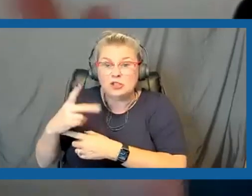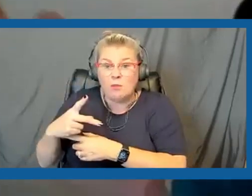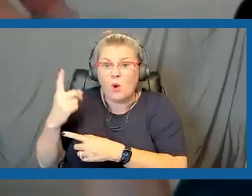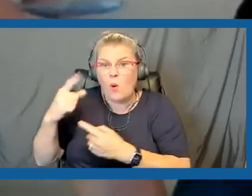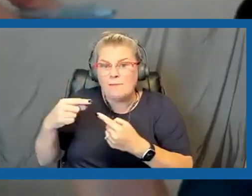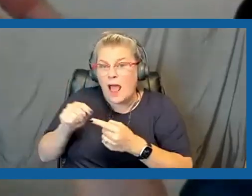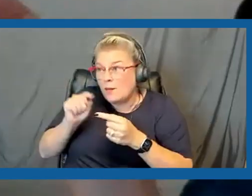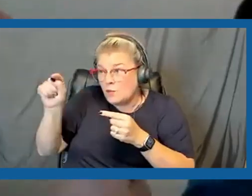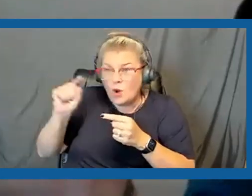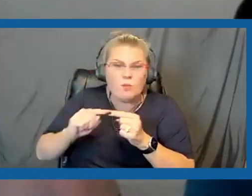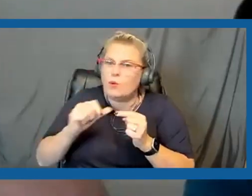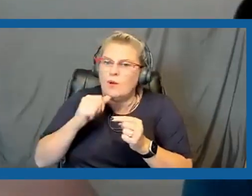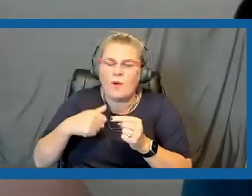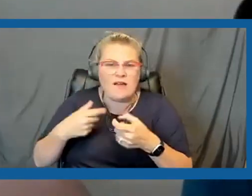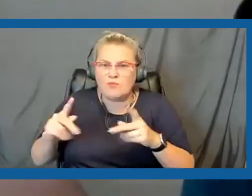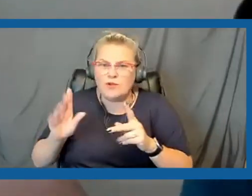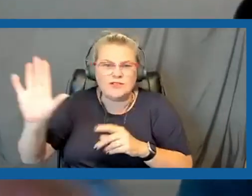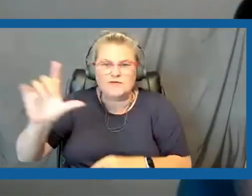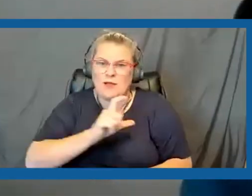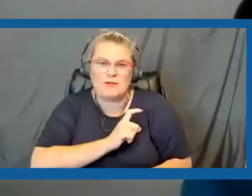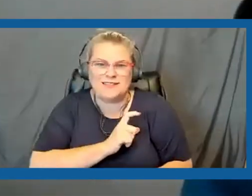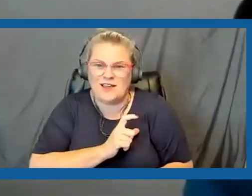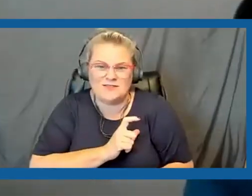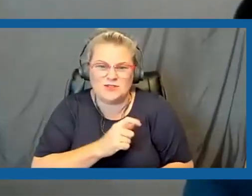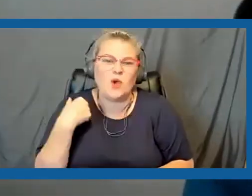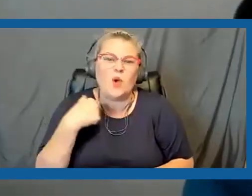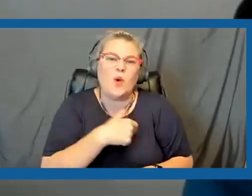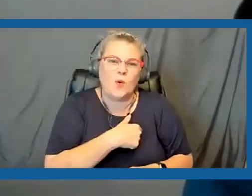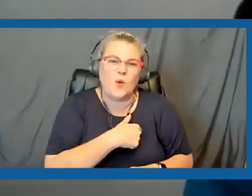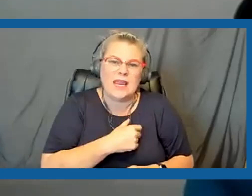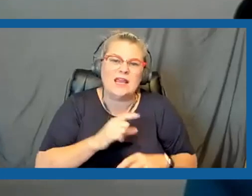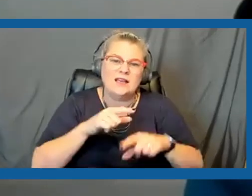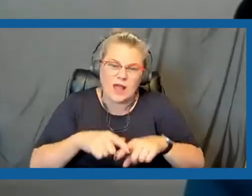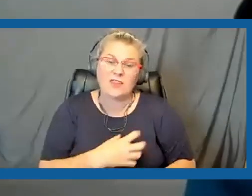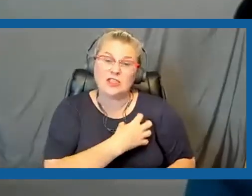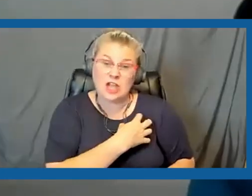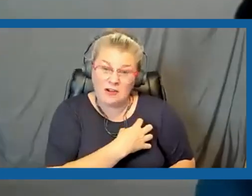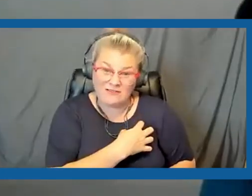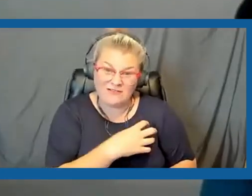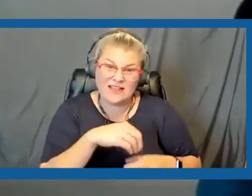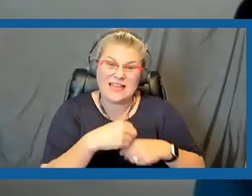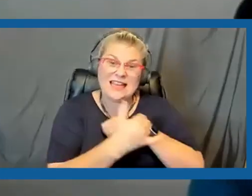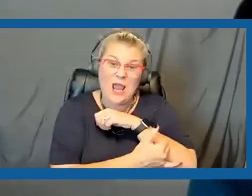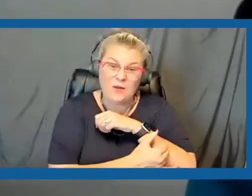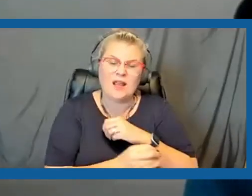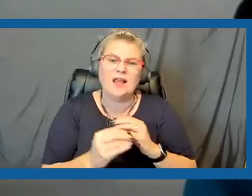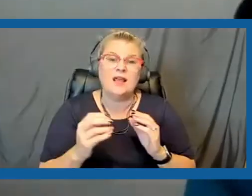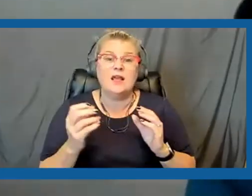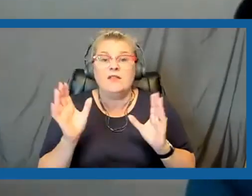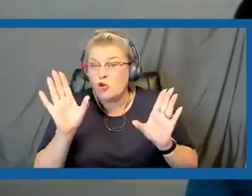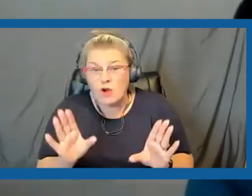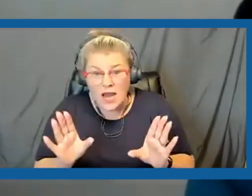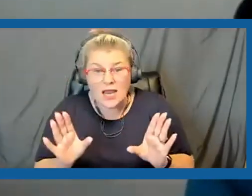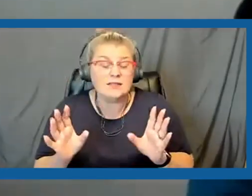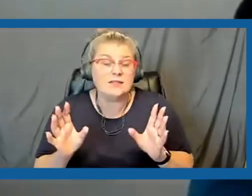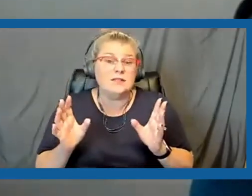but we don't get the privilege of their police officers. We rely on sheriff, county sheriff, hoping, and they're great. They're